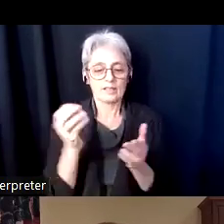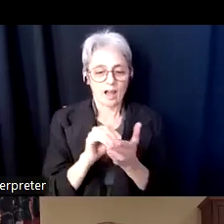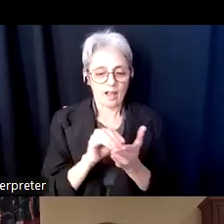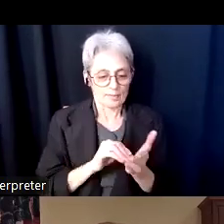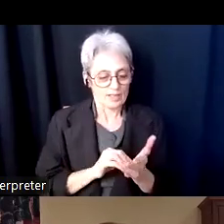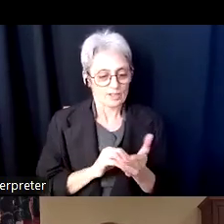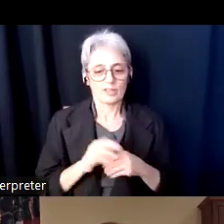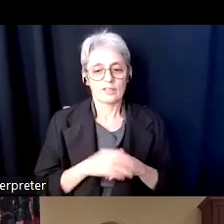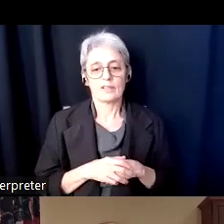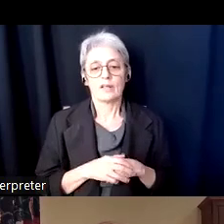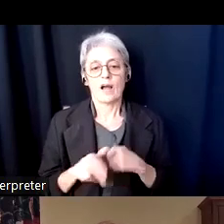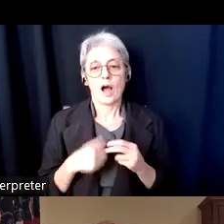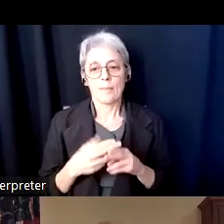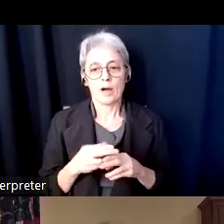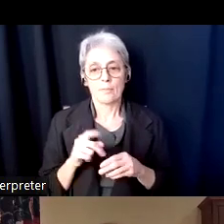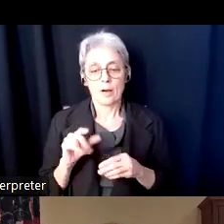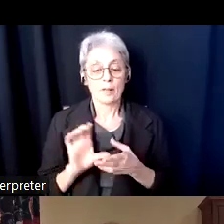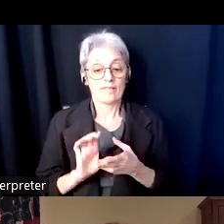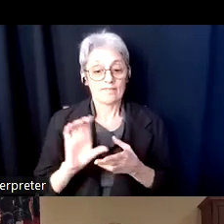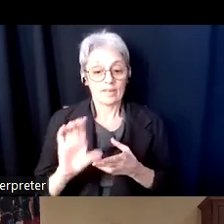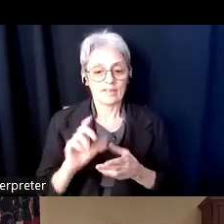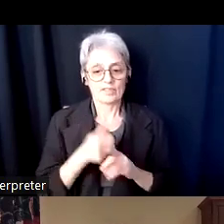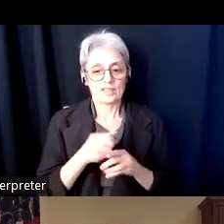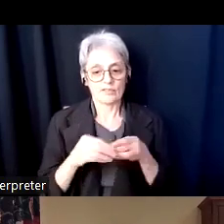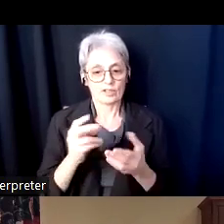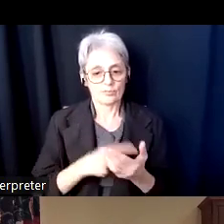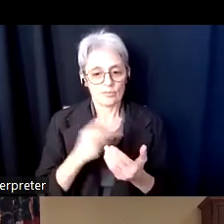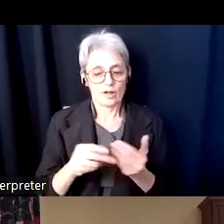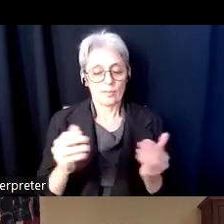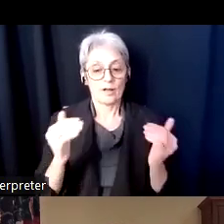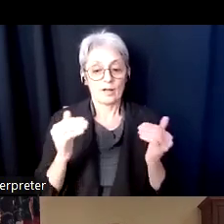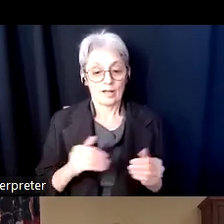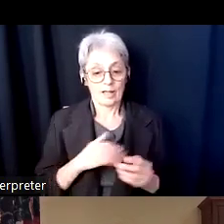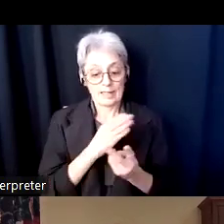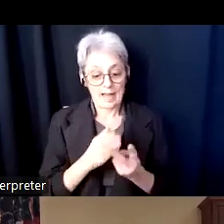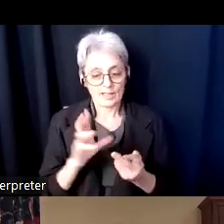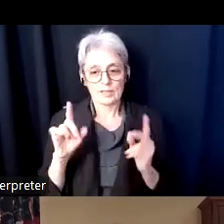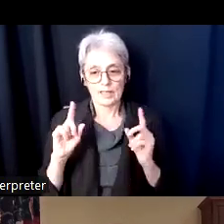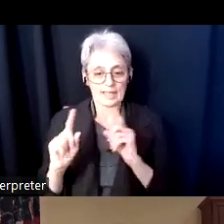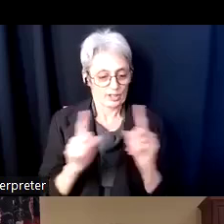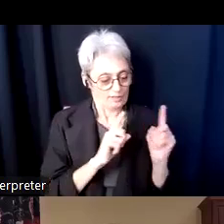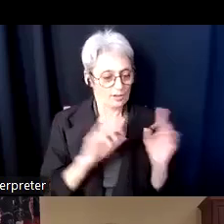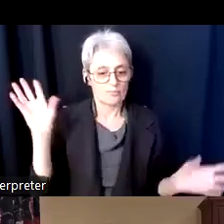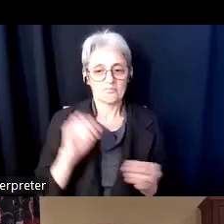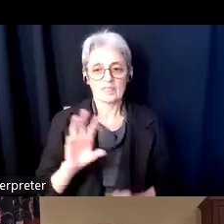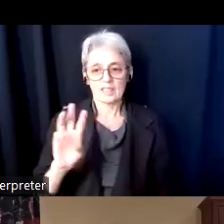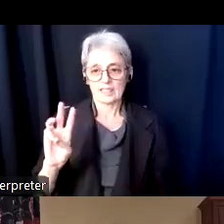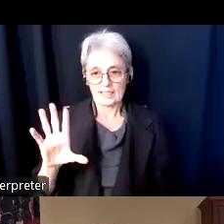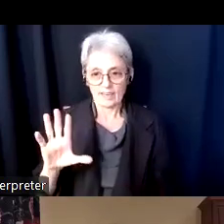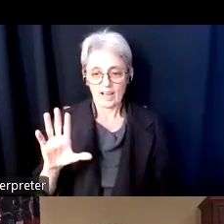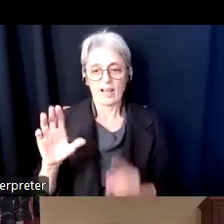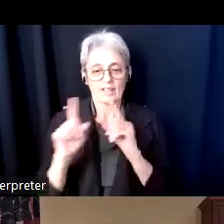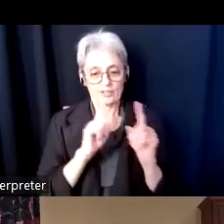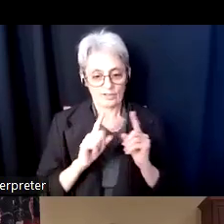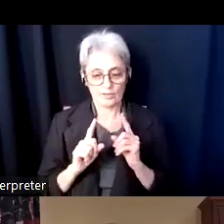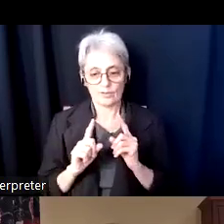funded self-direction programs. Then we conducted interviews. We were able to have 65 interviews with state staff